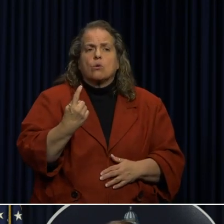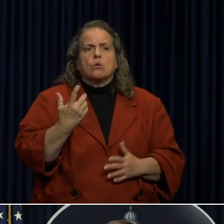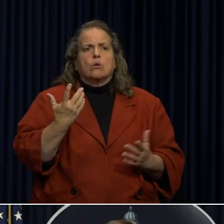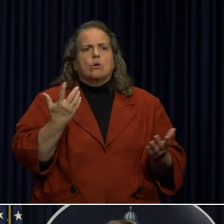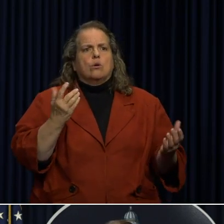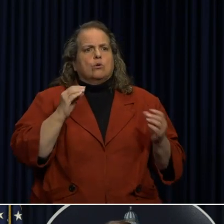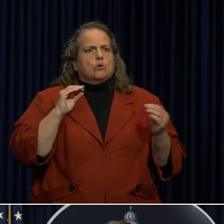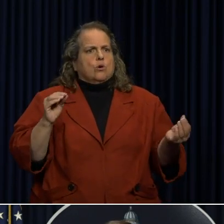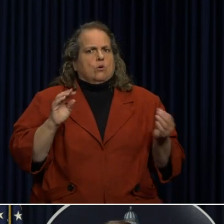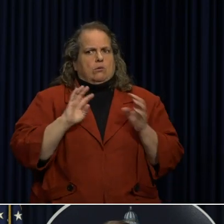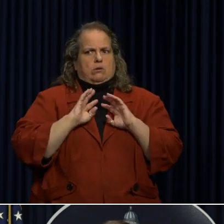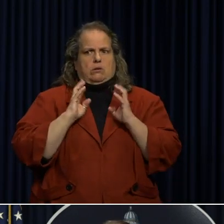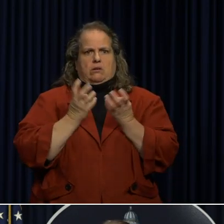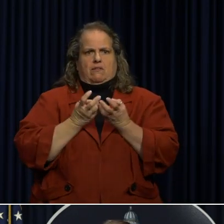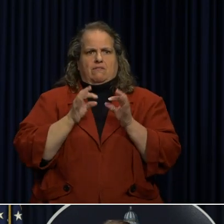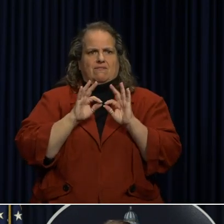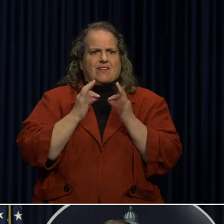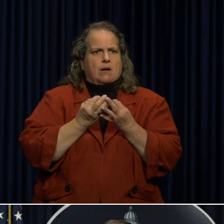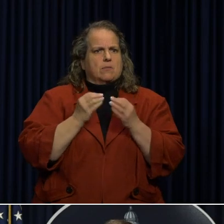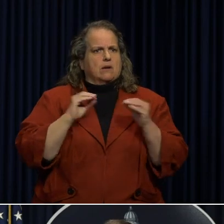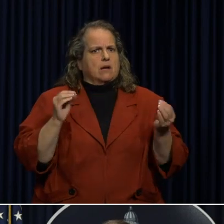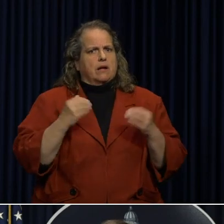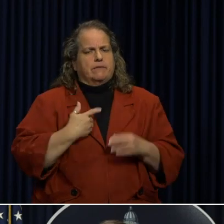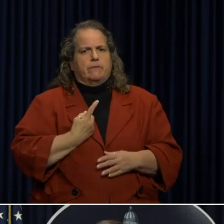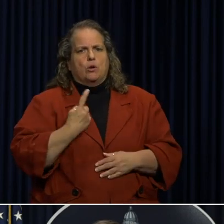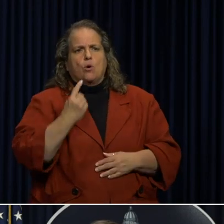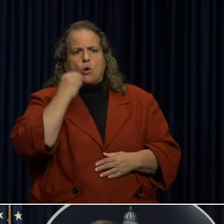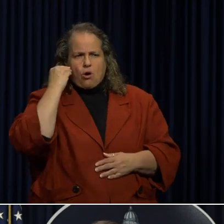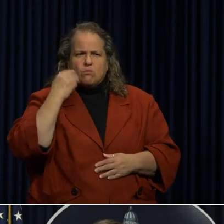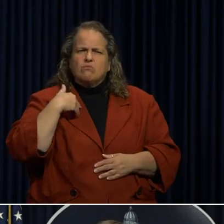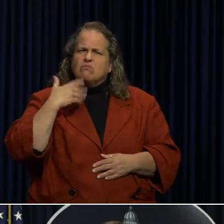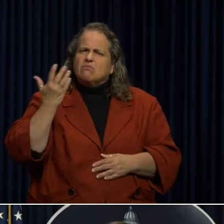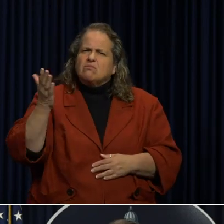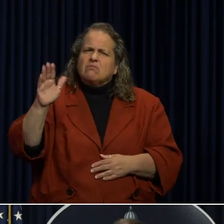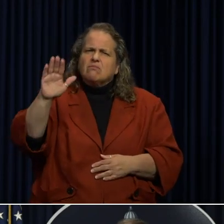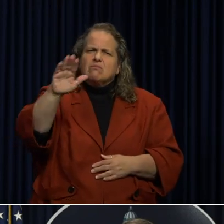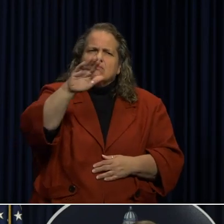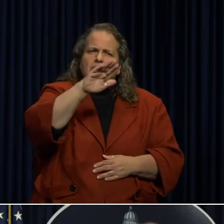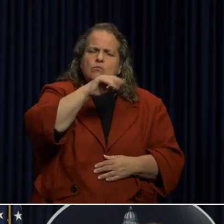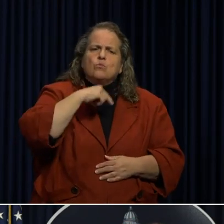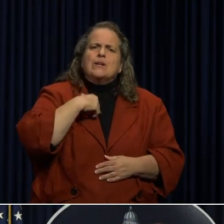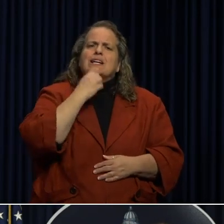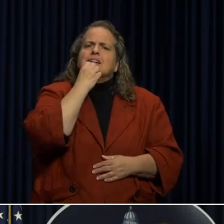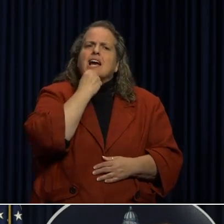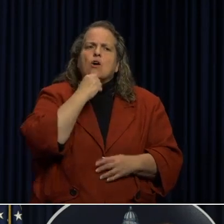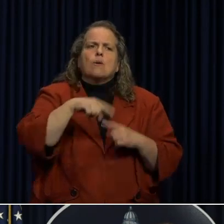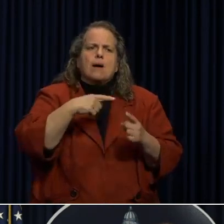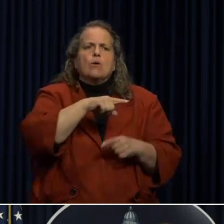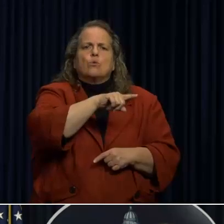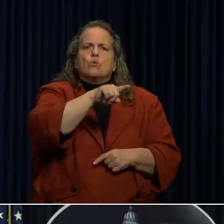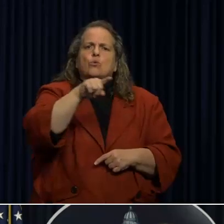aren't surrounded by close family members, to let them know that we're out there and we care about you.